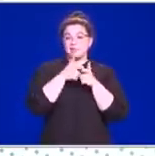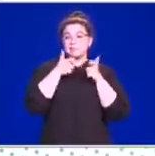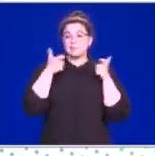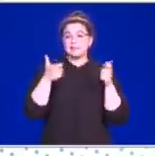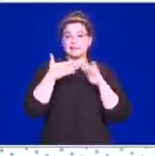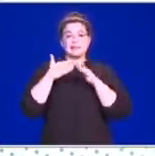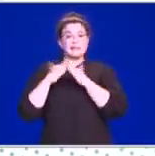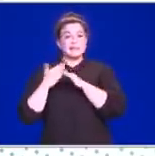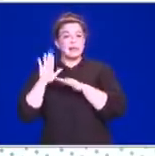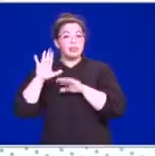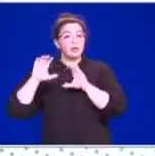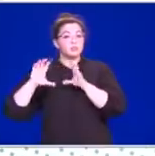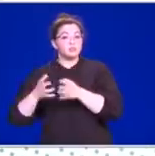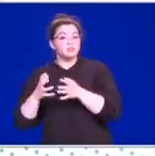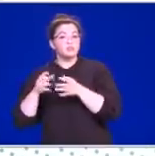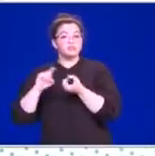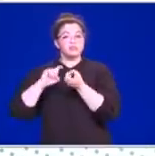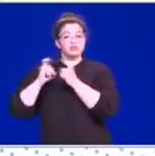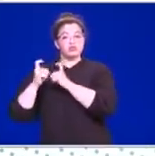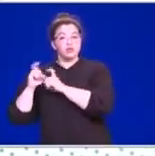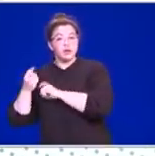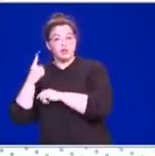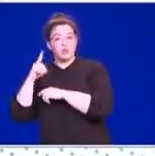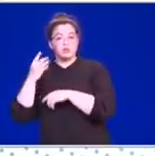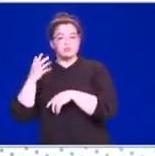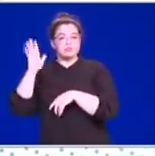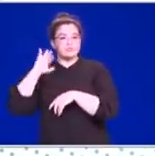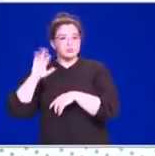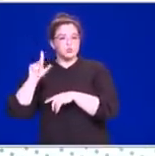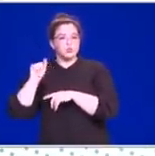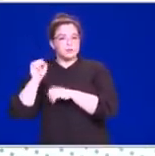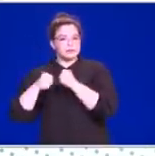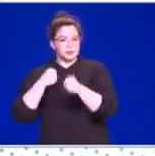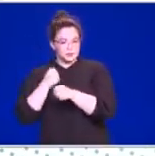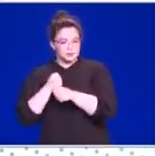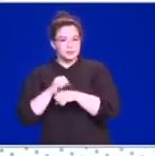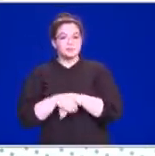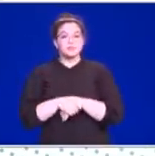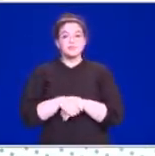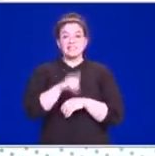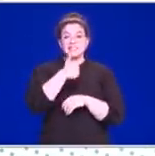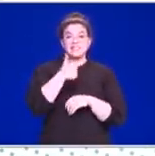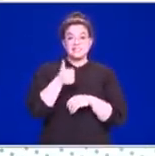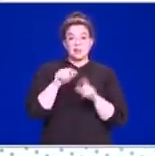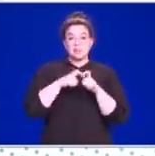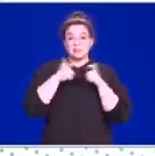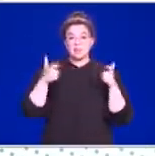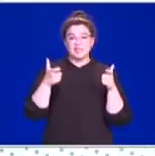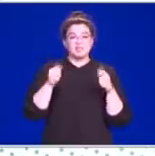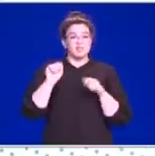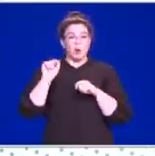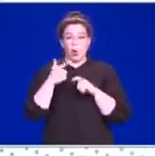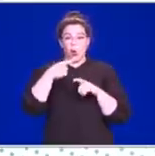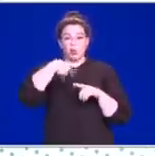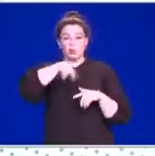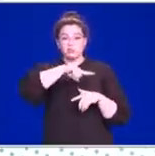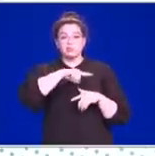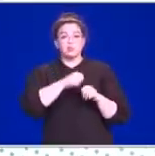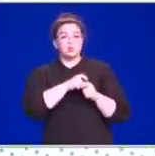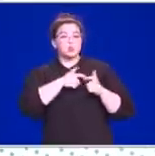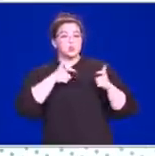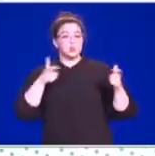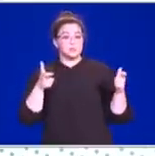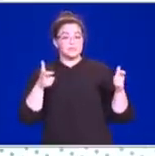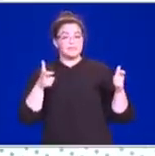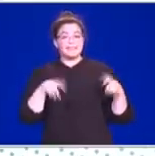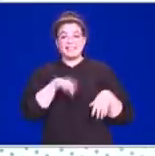their populations and population change for the past 2 decades. The 10 largest cities all grew this past decade, and 8 of the